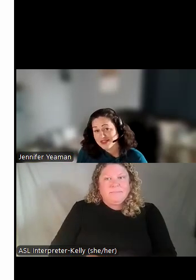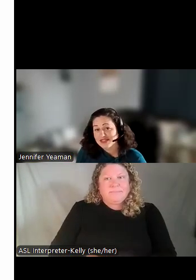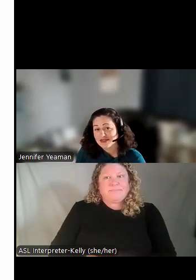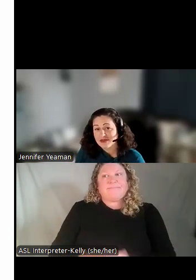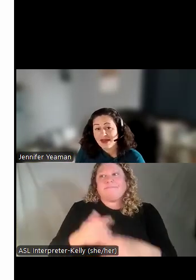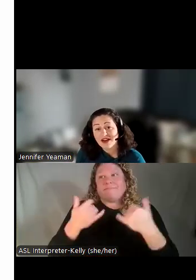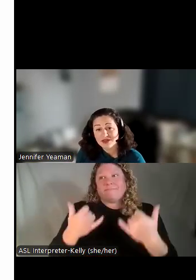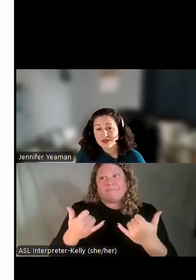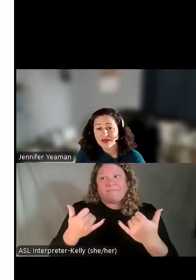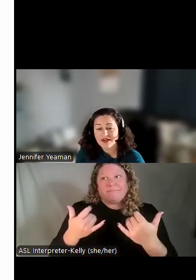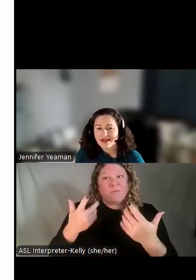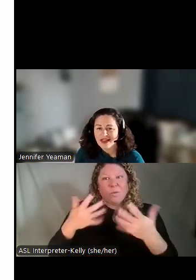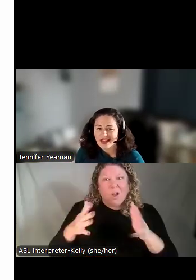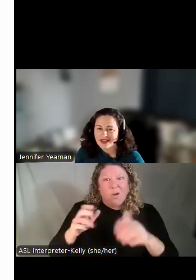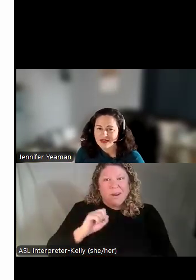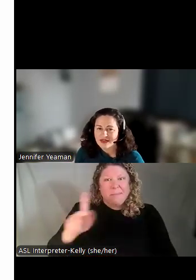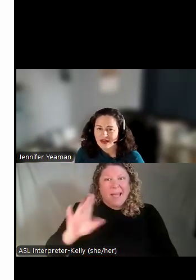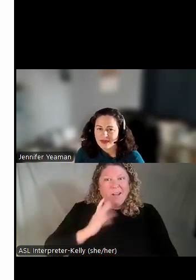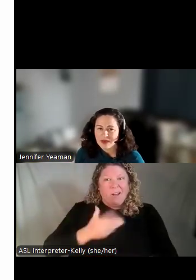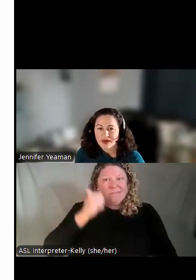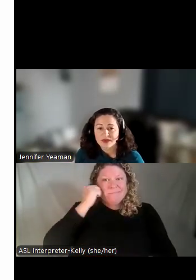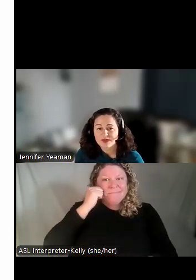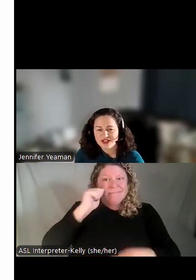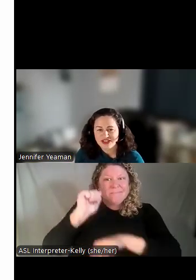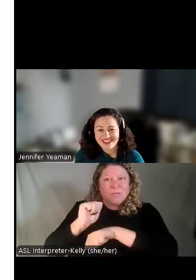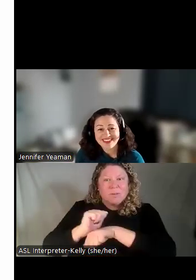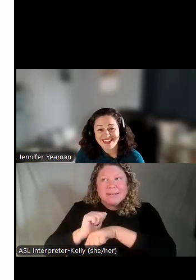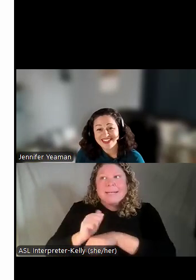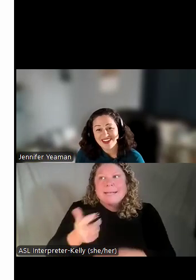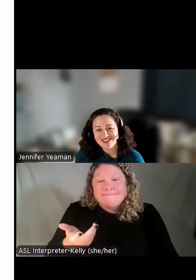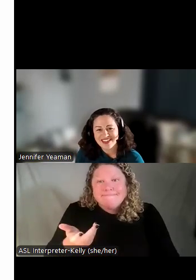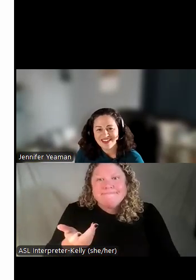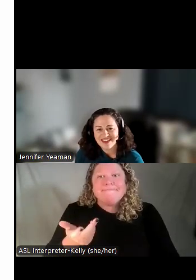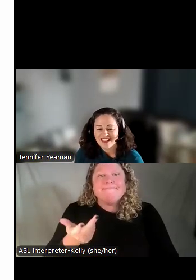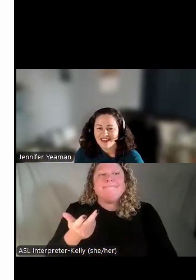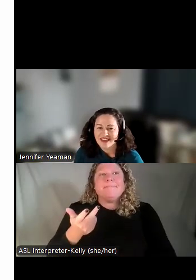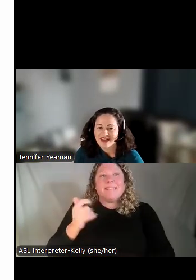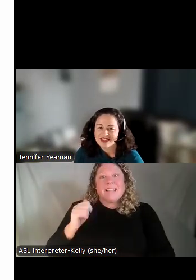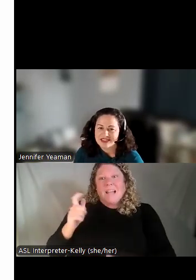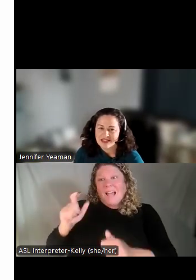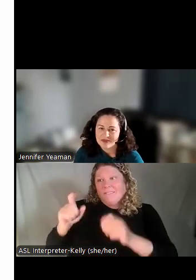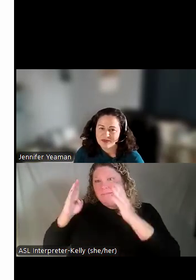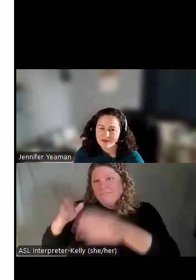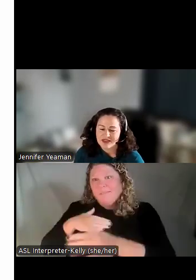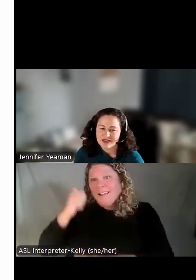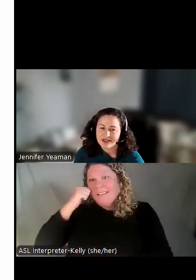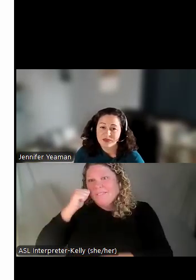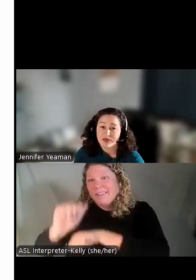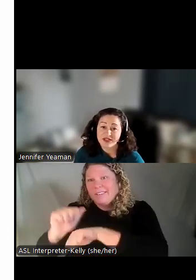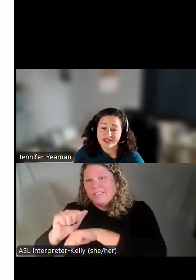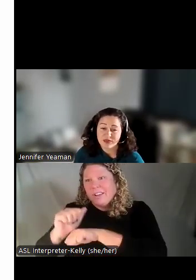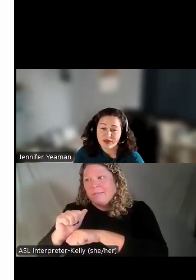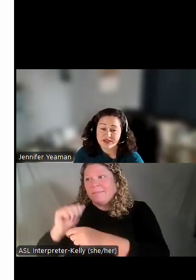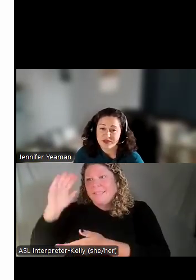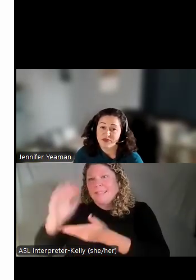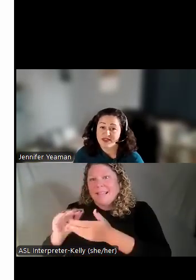day jobs, back on the floor. And at that point, there was pressure to get the day job done and less